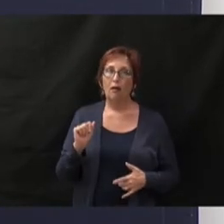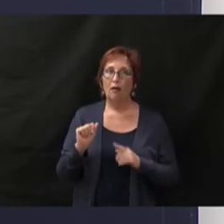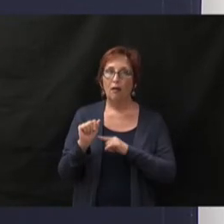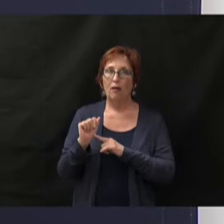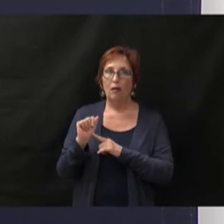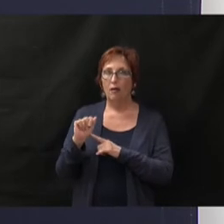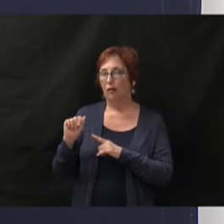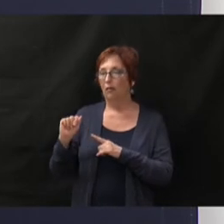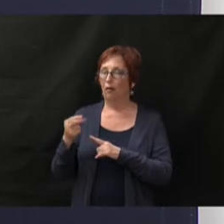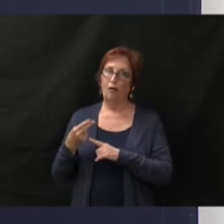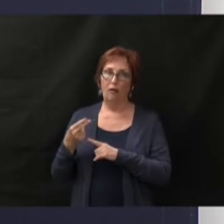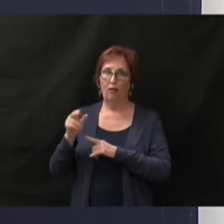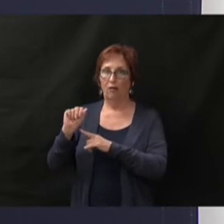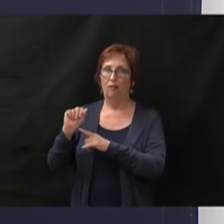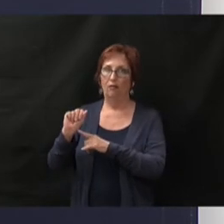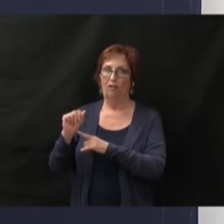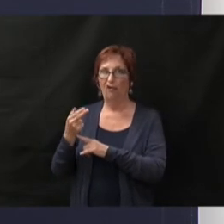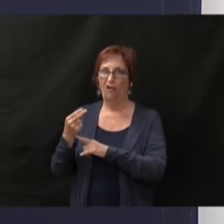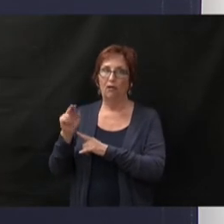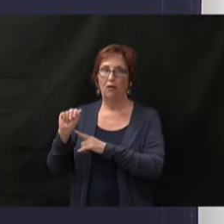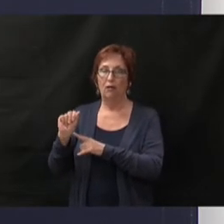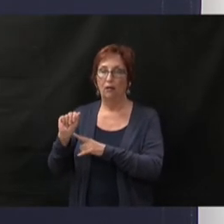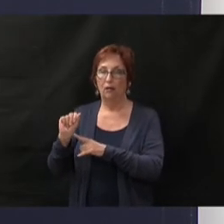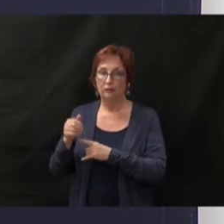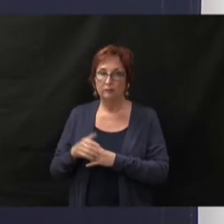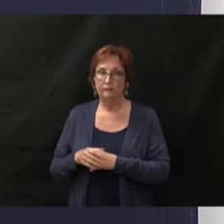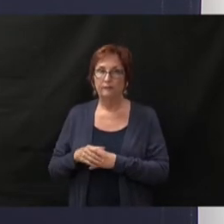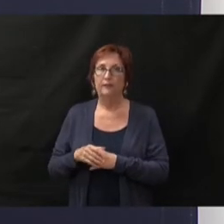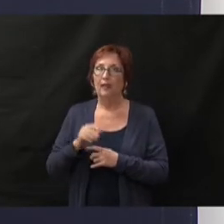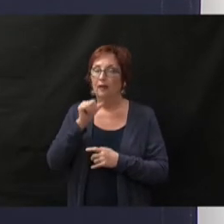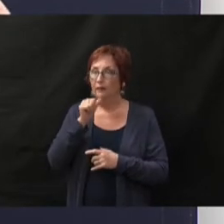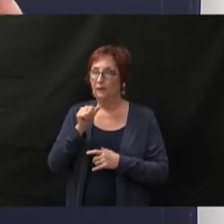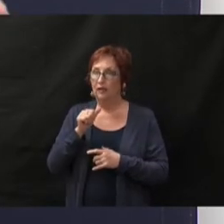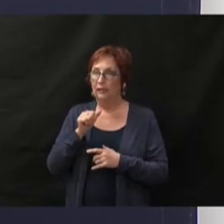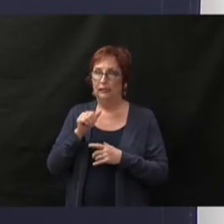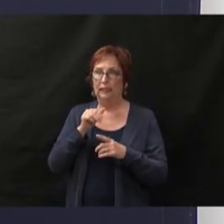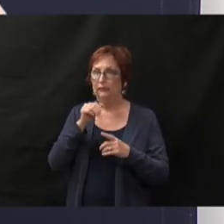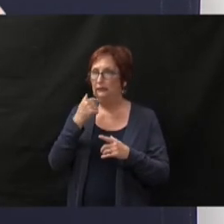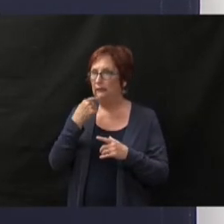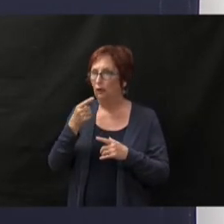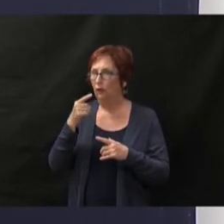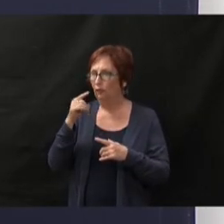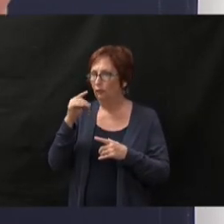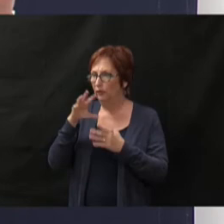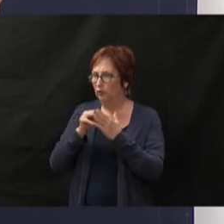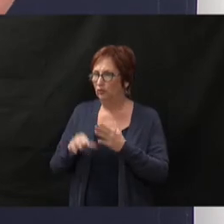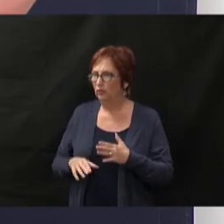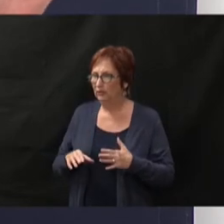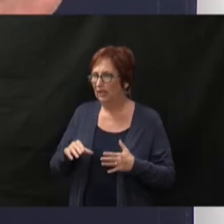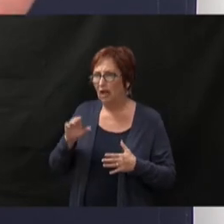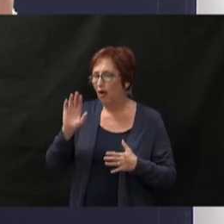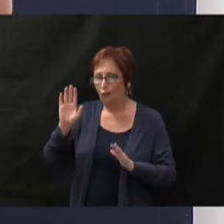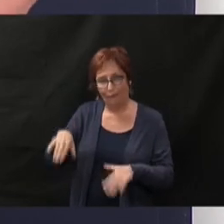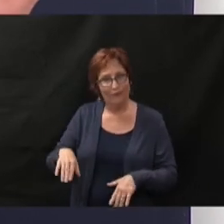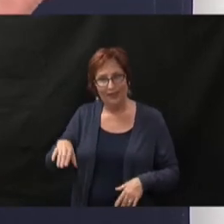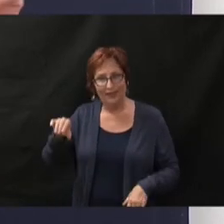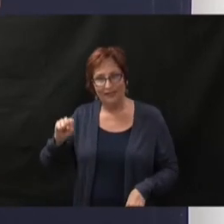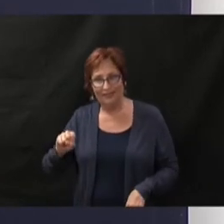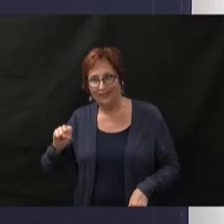and it's just that slight little difference. I'm not going to get into the students, oh, well, that's schwa. It's not short U. Who cares? It